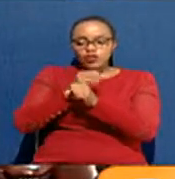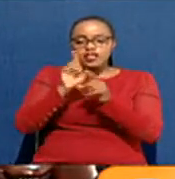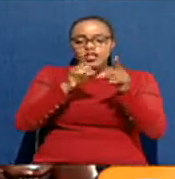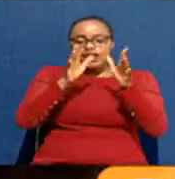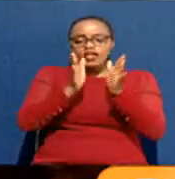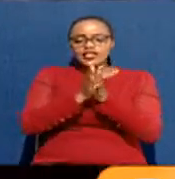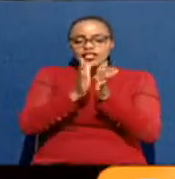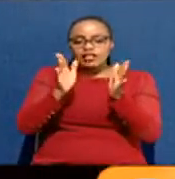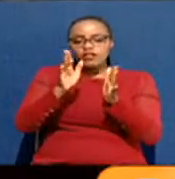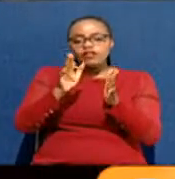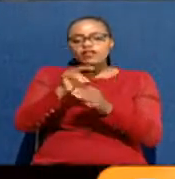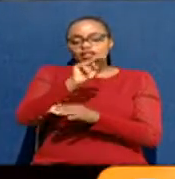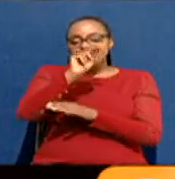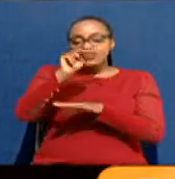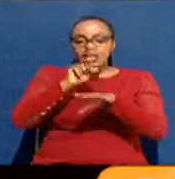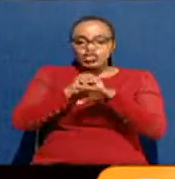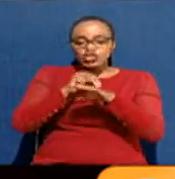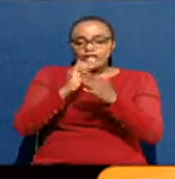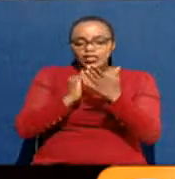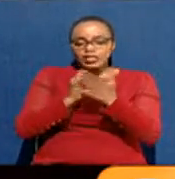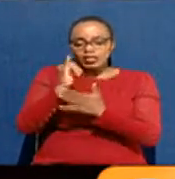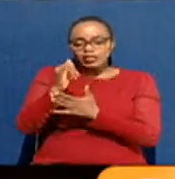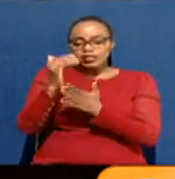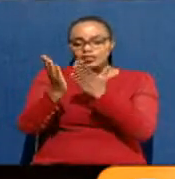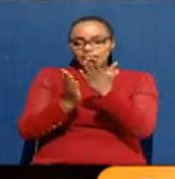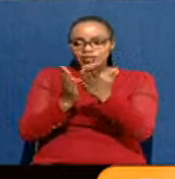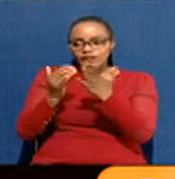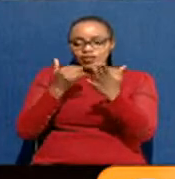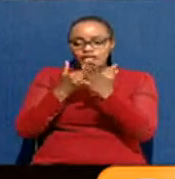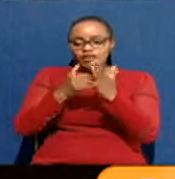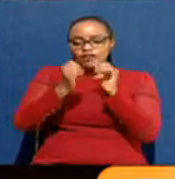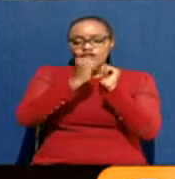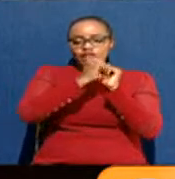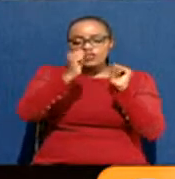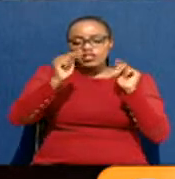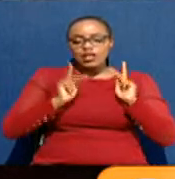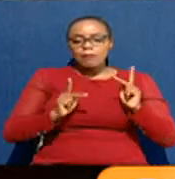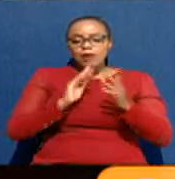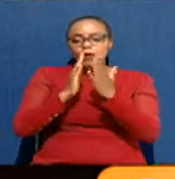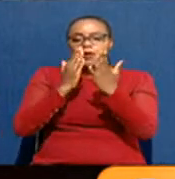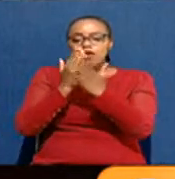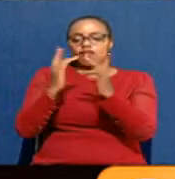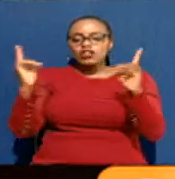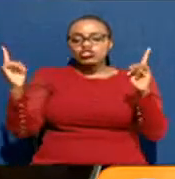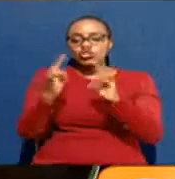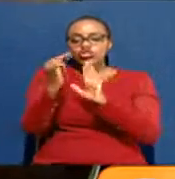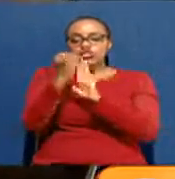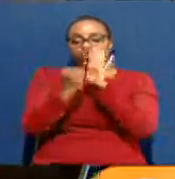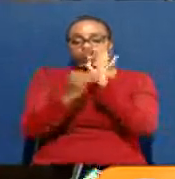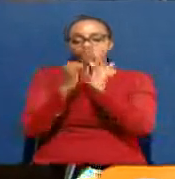General of the National Intelligence Service. He was among 15 applicants shortlisted for the